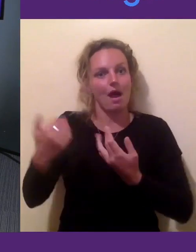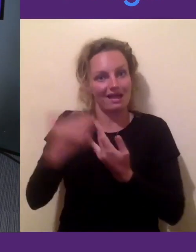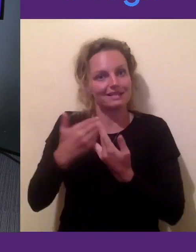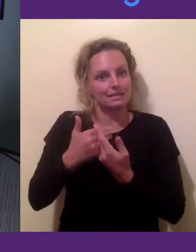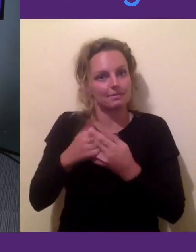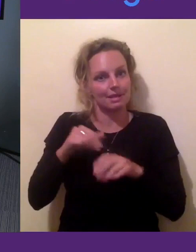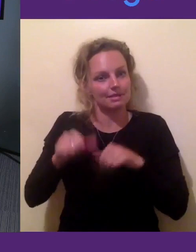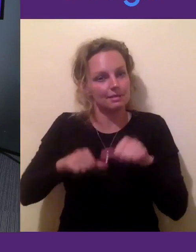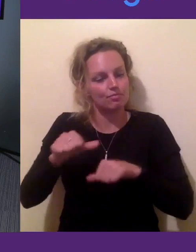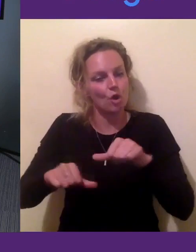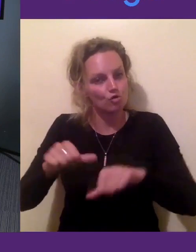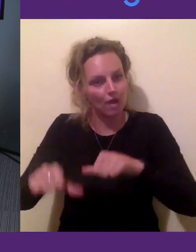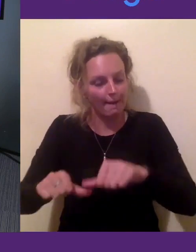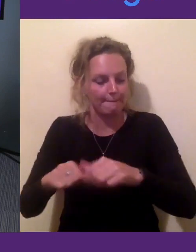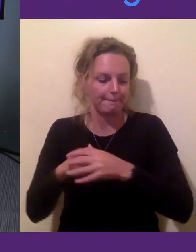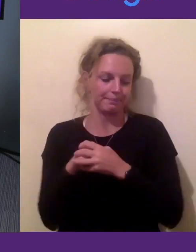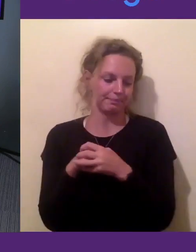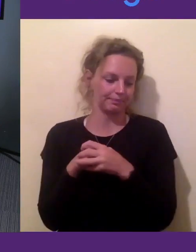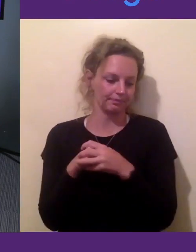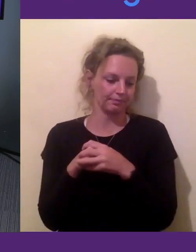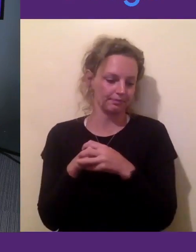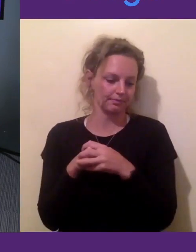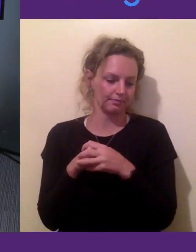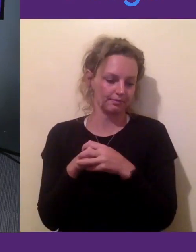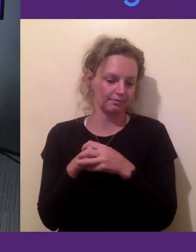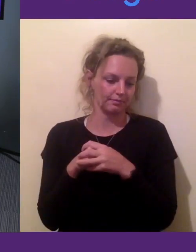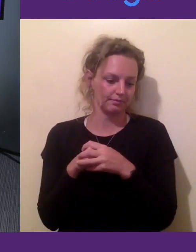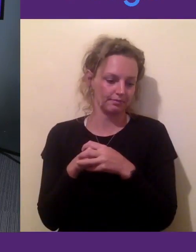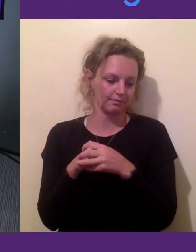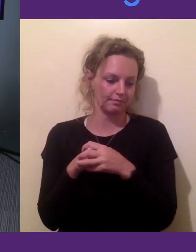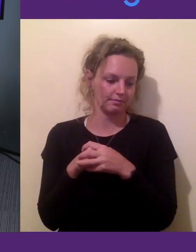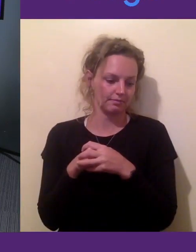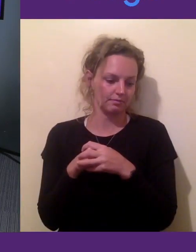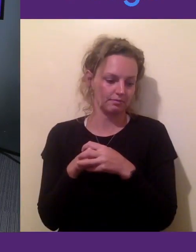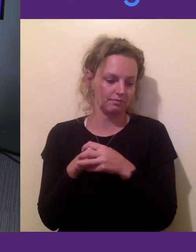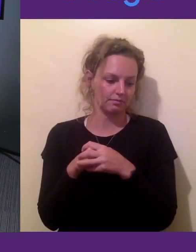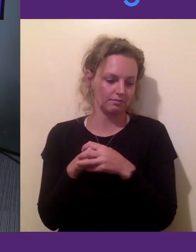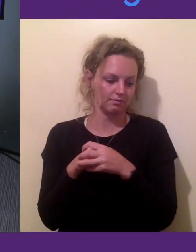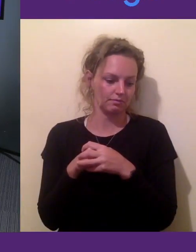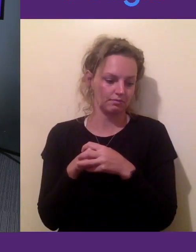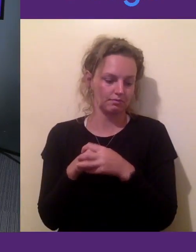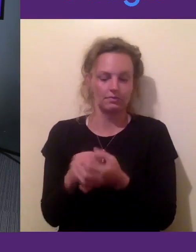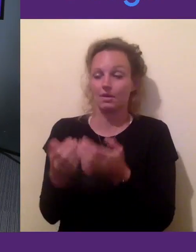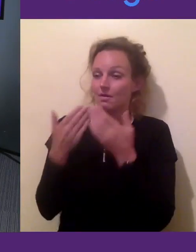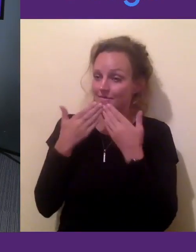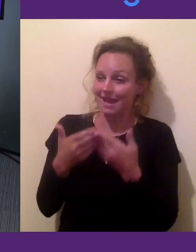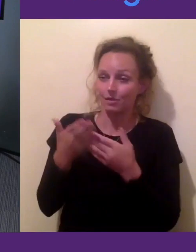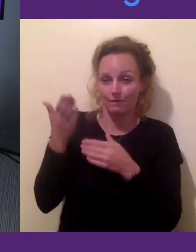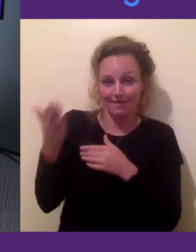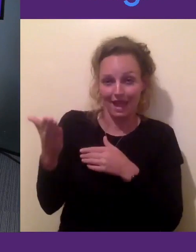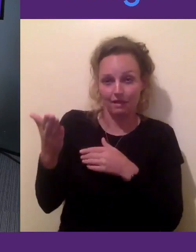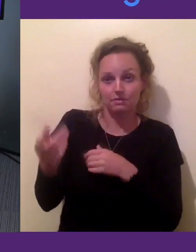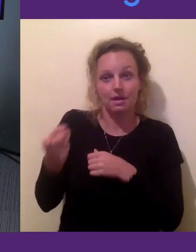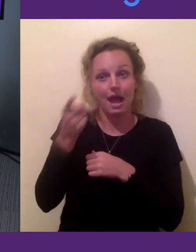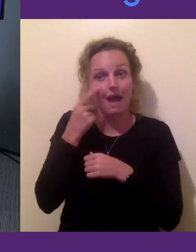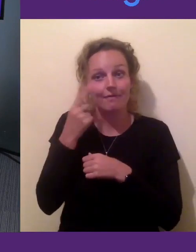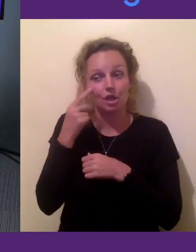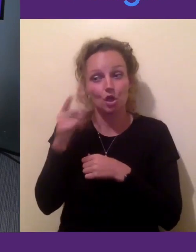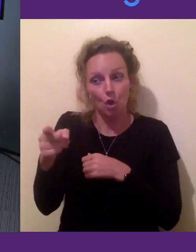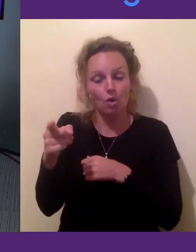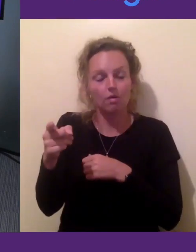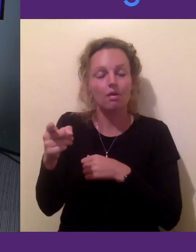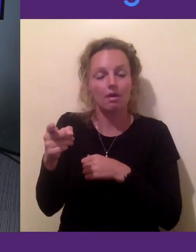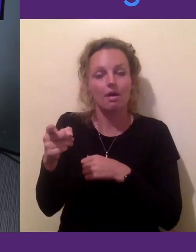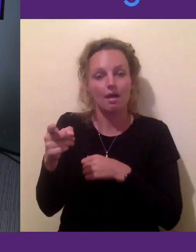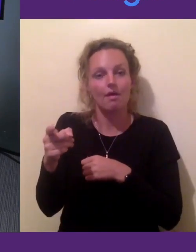just looking at the stream here. We have a useful factoid here, which says that 80% of people who